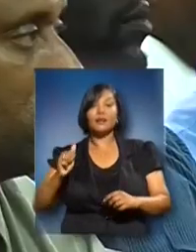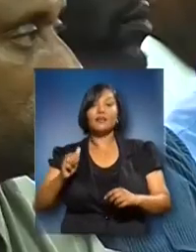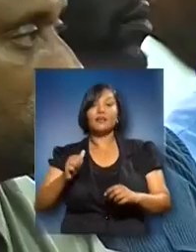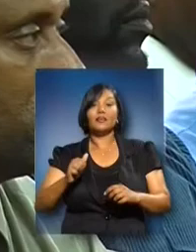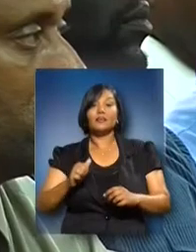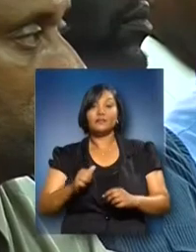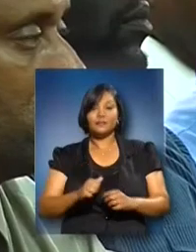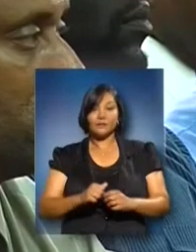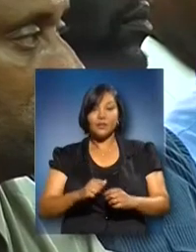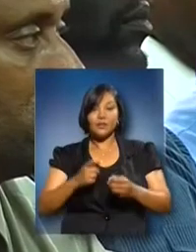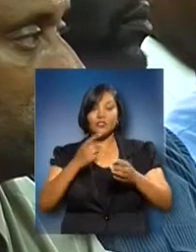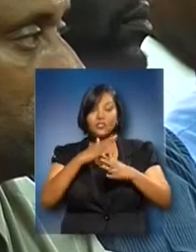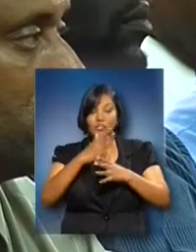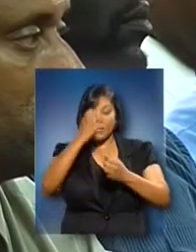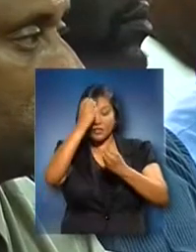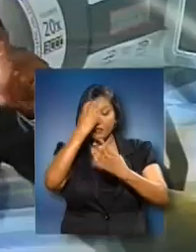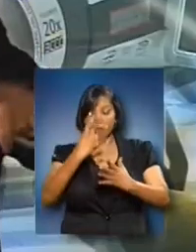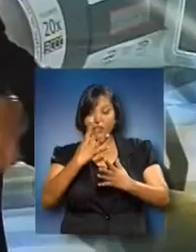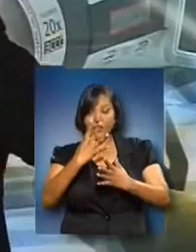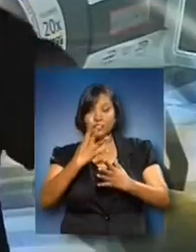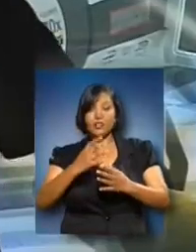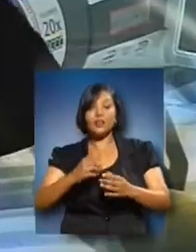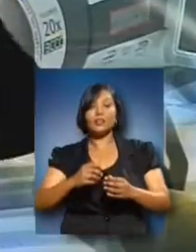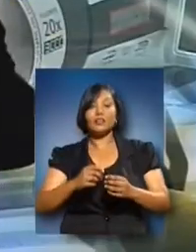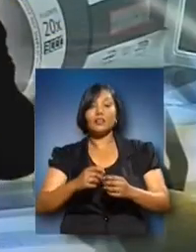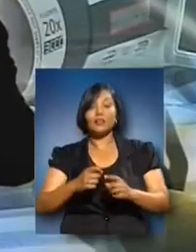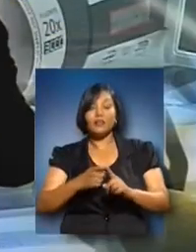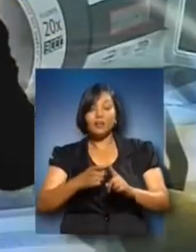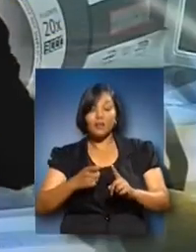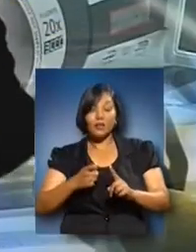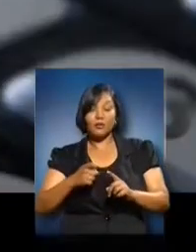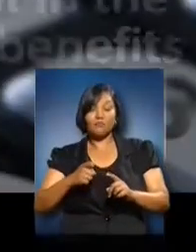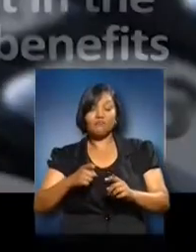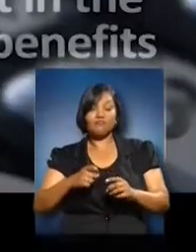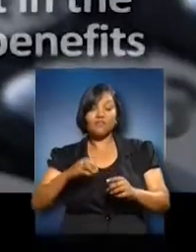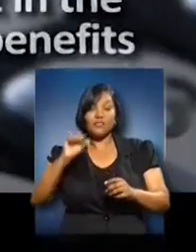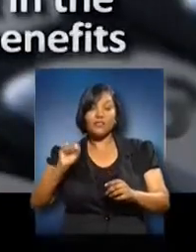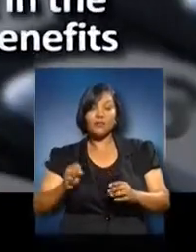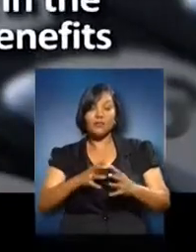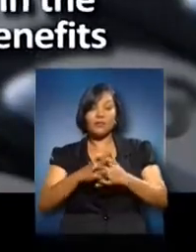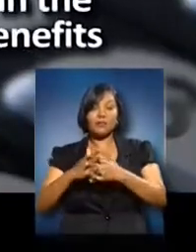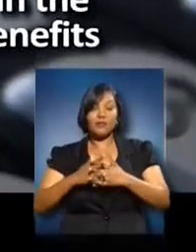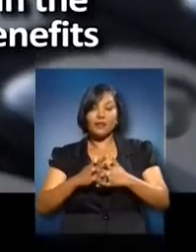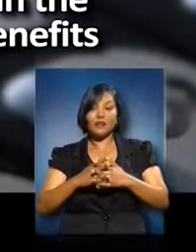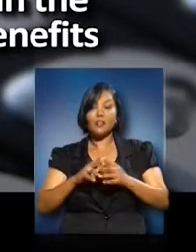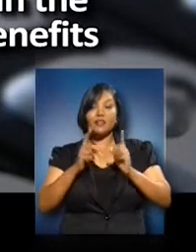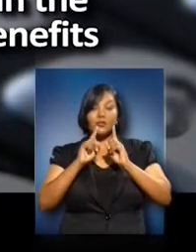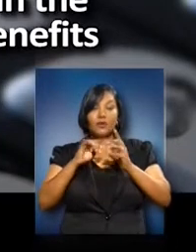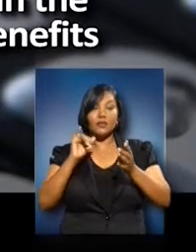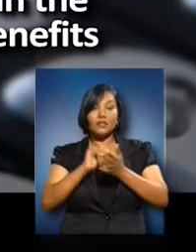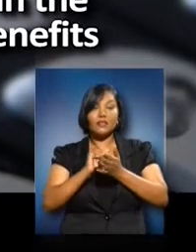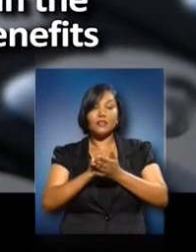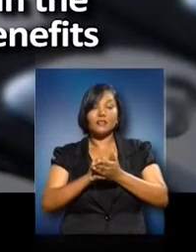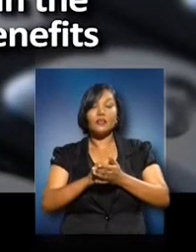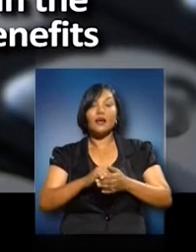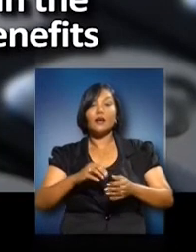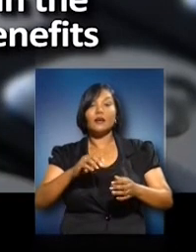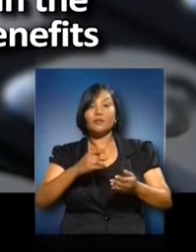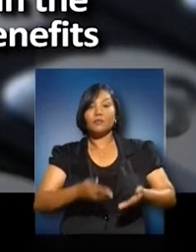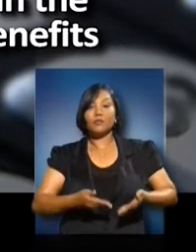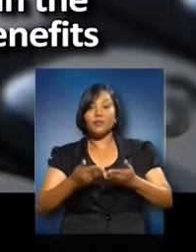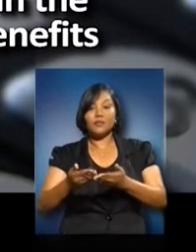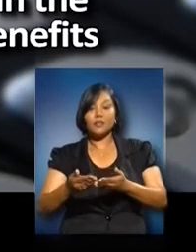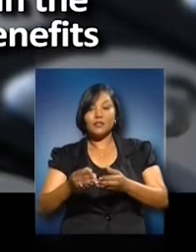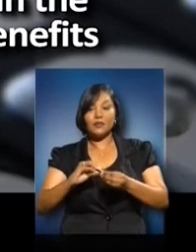Services, Panama, who shared the experience from our Latin American neighbors. He stressed that portability's success